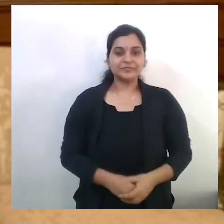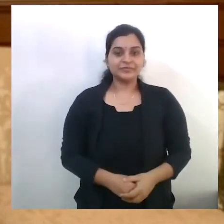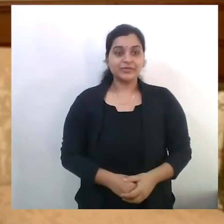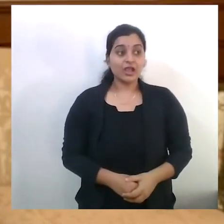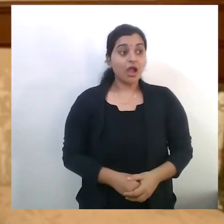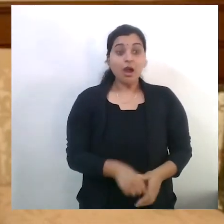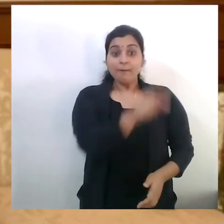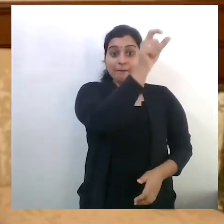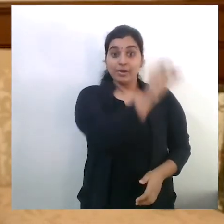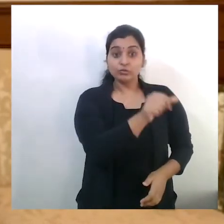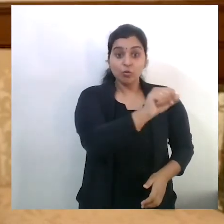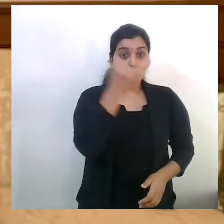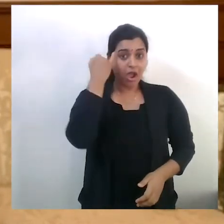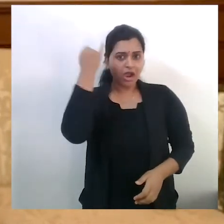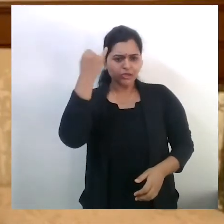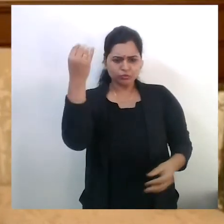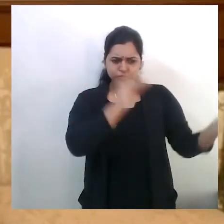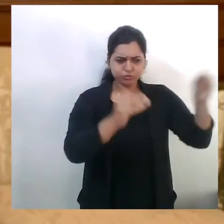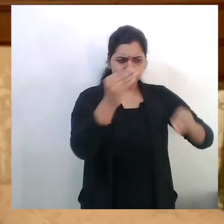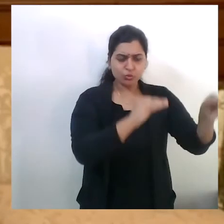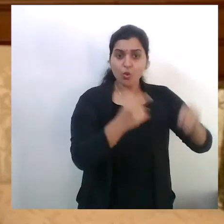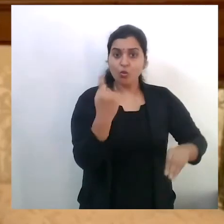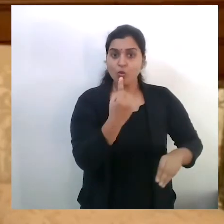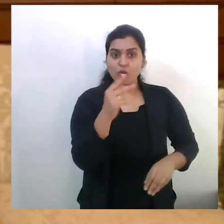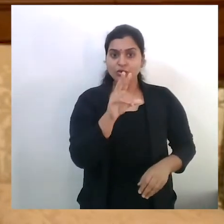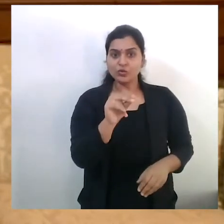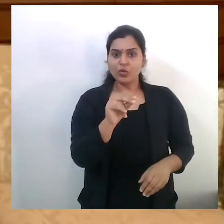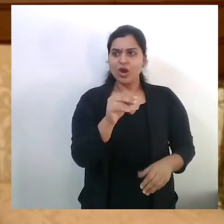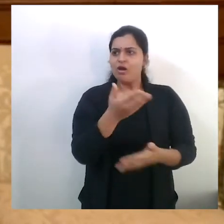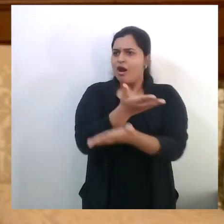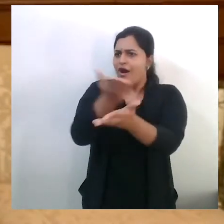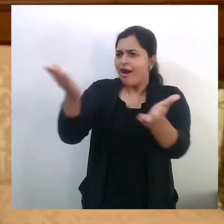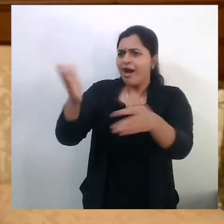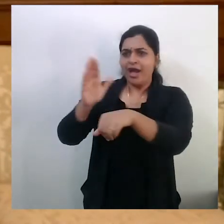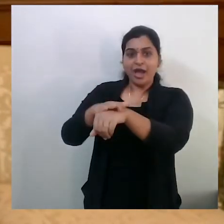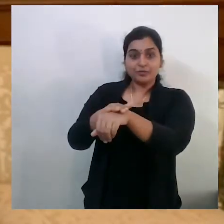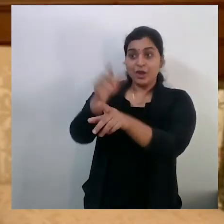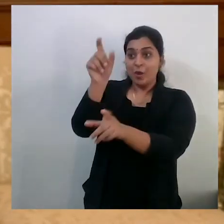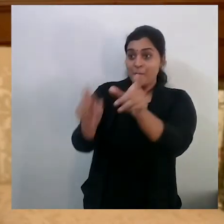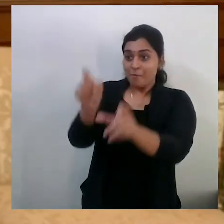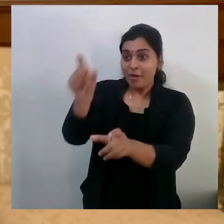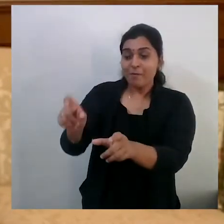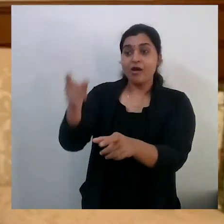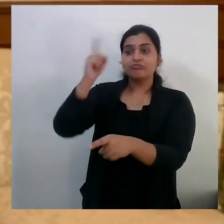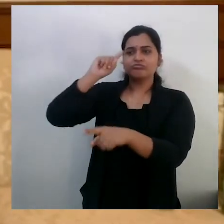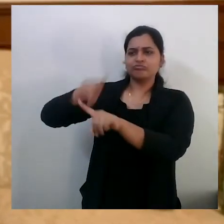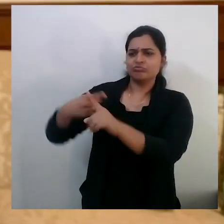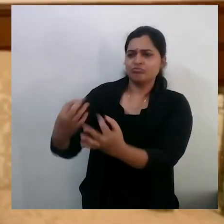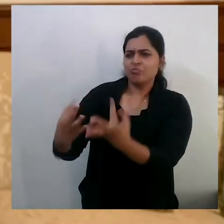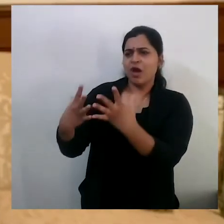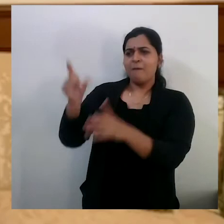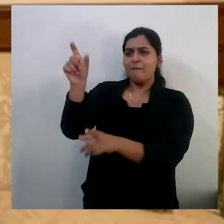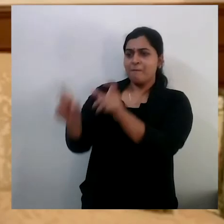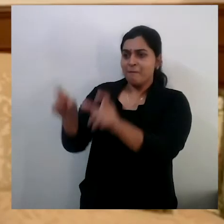just galvanized action by himself, but he's gathered a whole lot of good wishers,